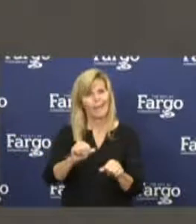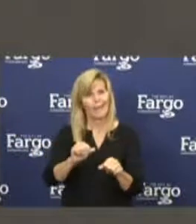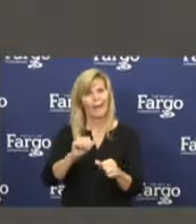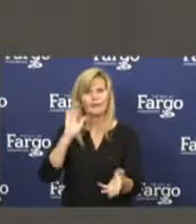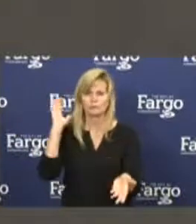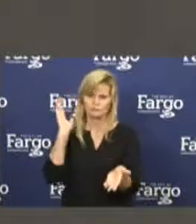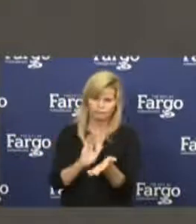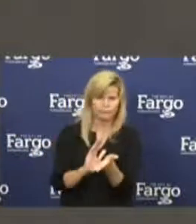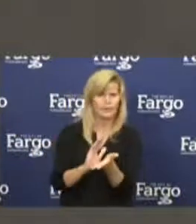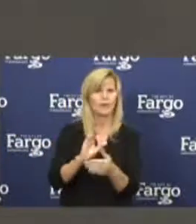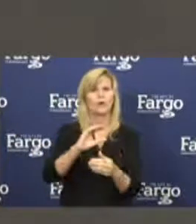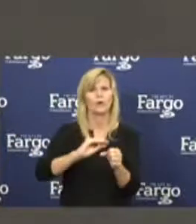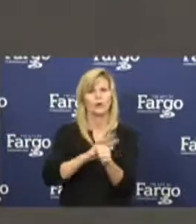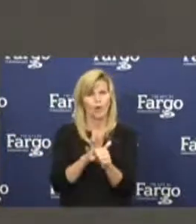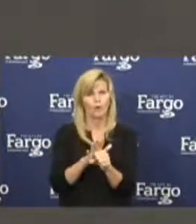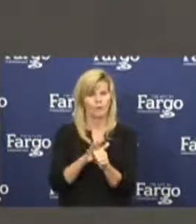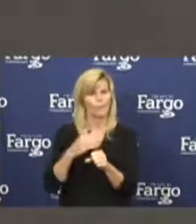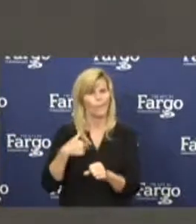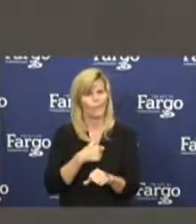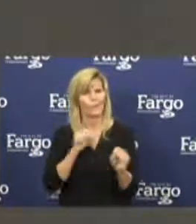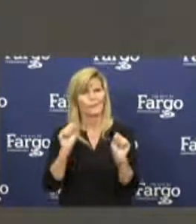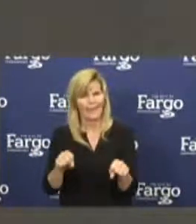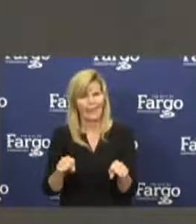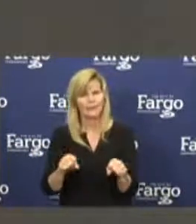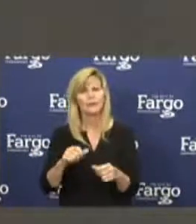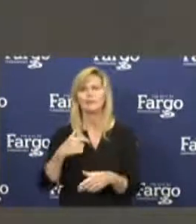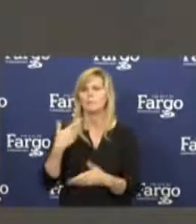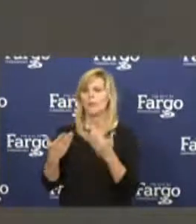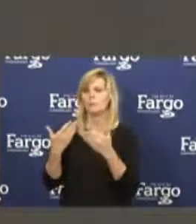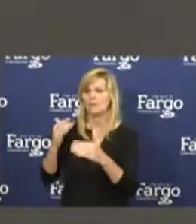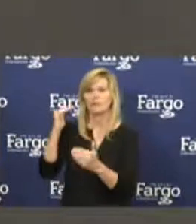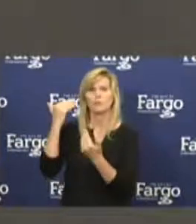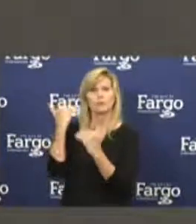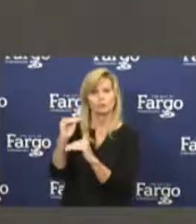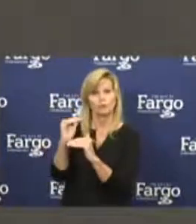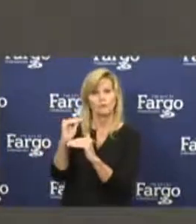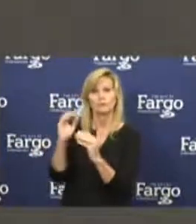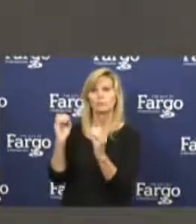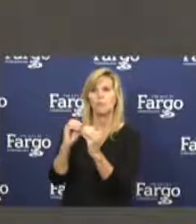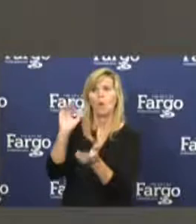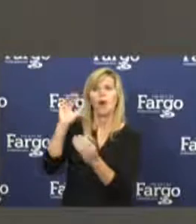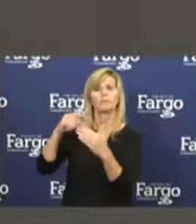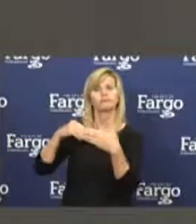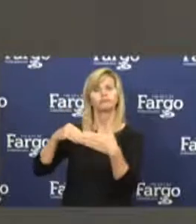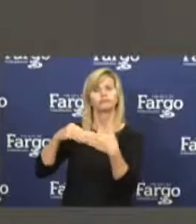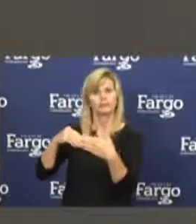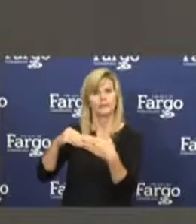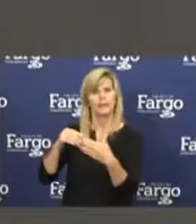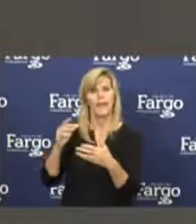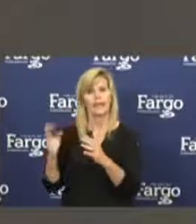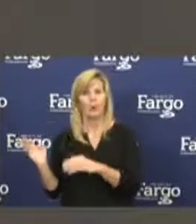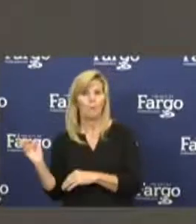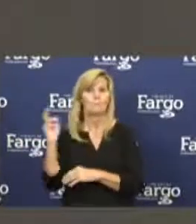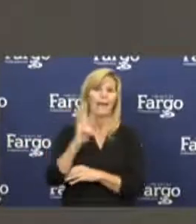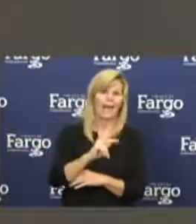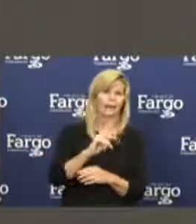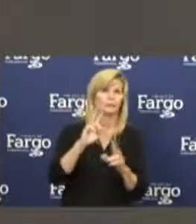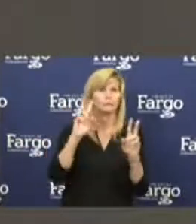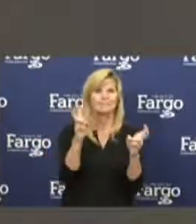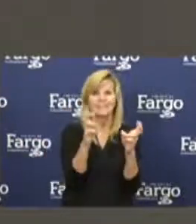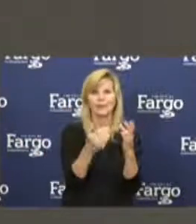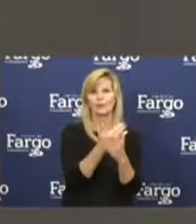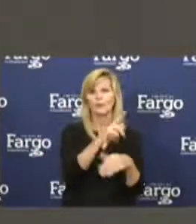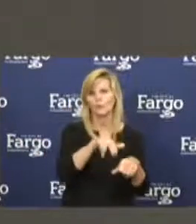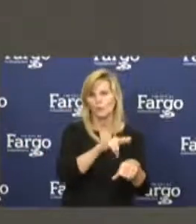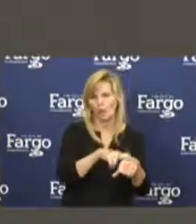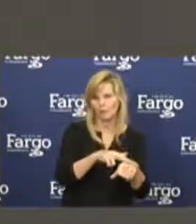and hopefully get less restrictions and continue on with more of a new normal versus